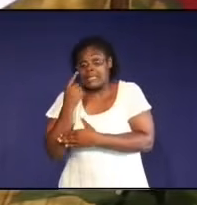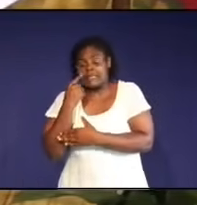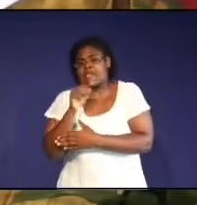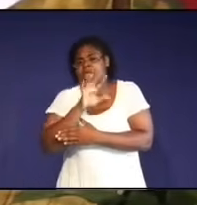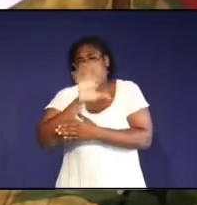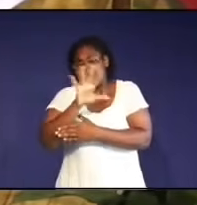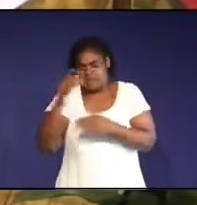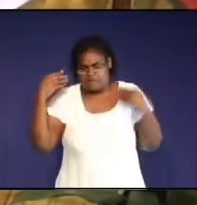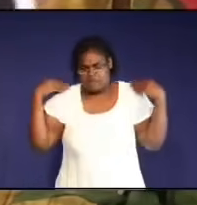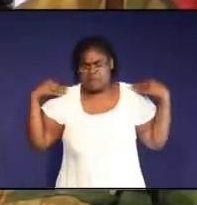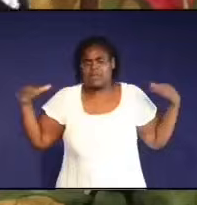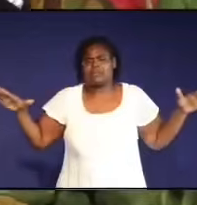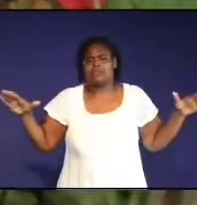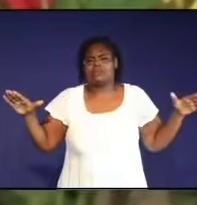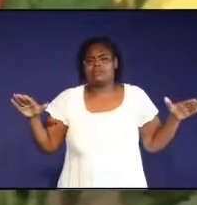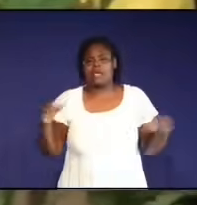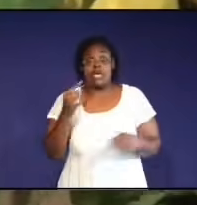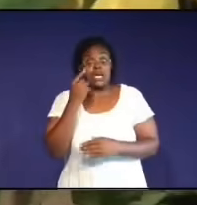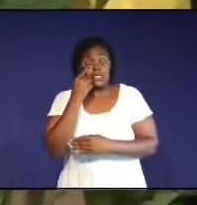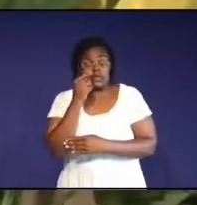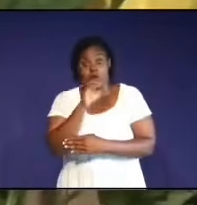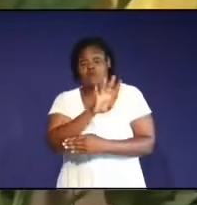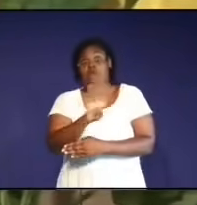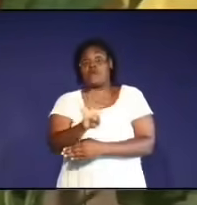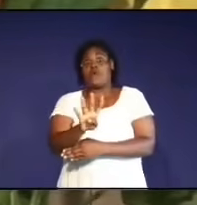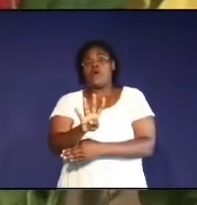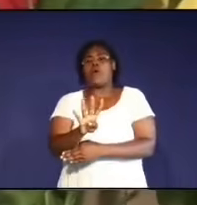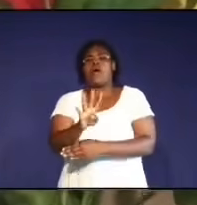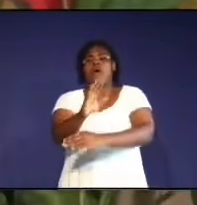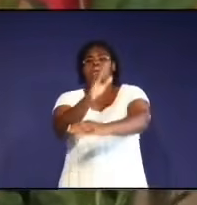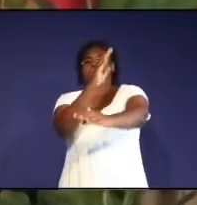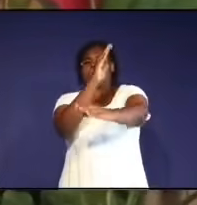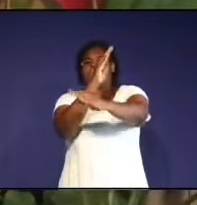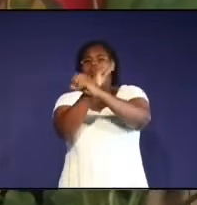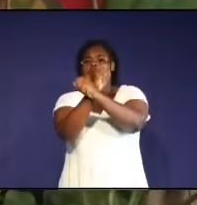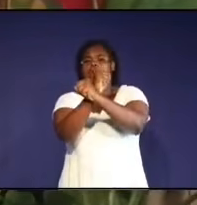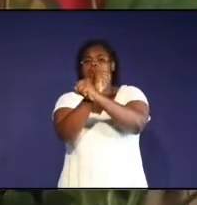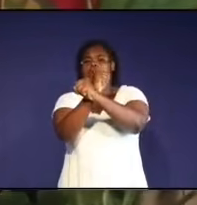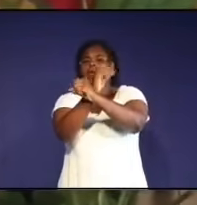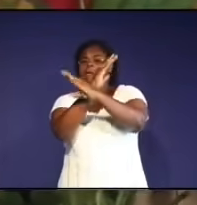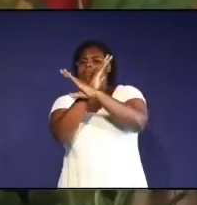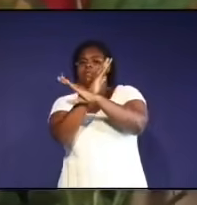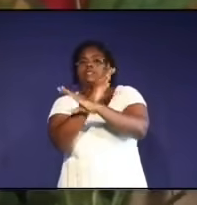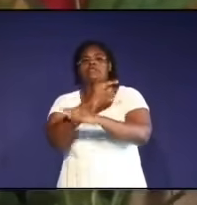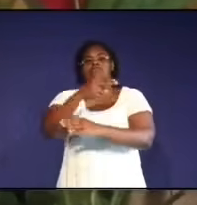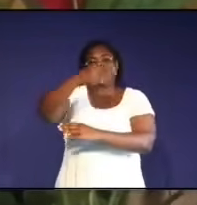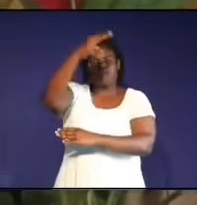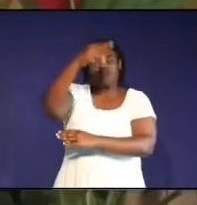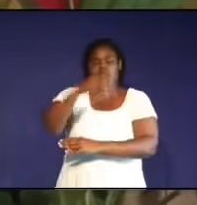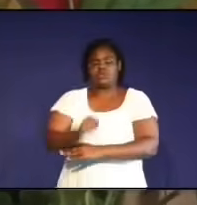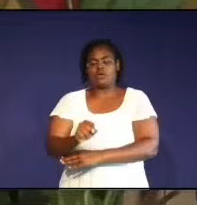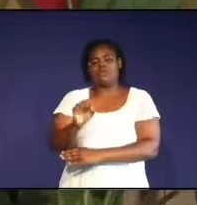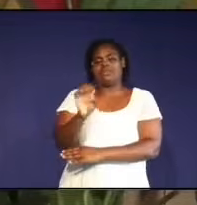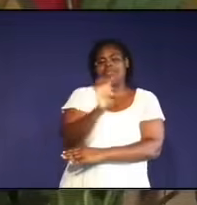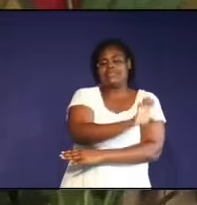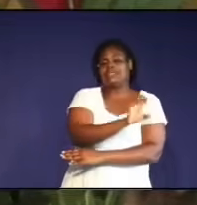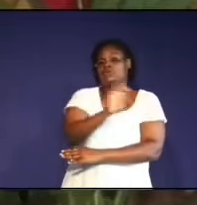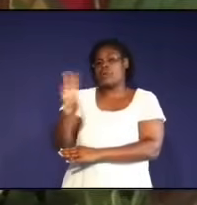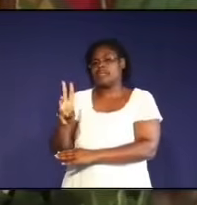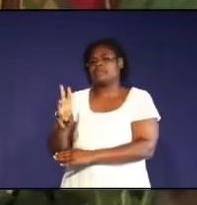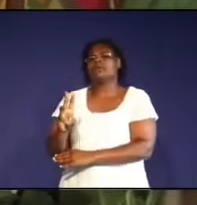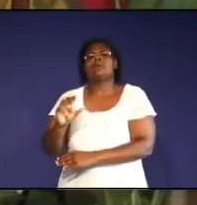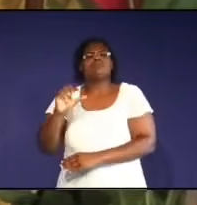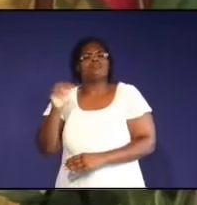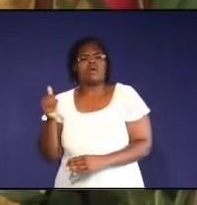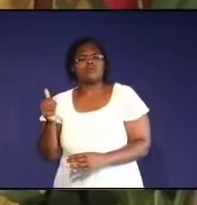angels. He saw four holding the points of compass. There's something